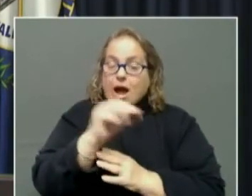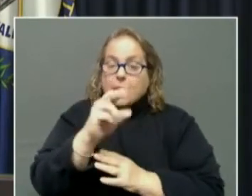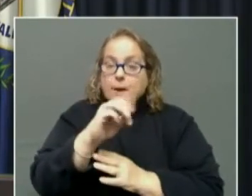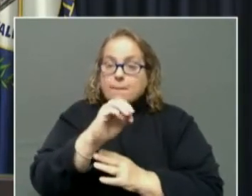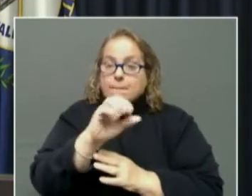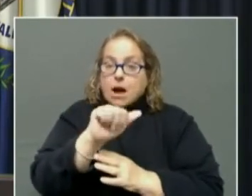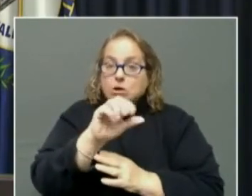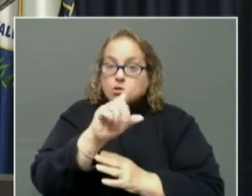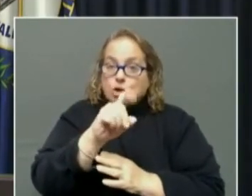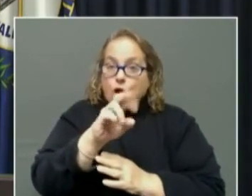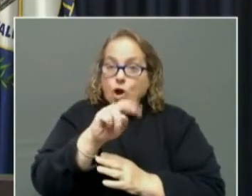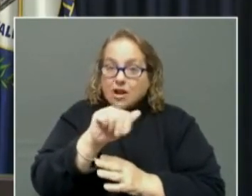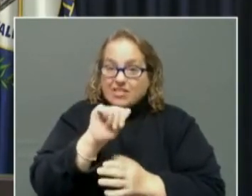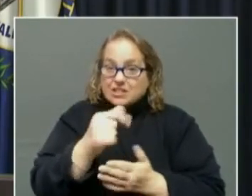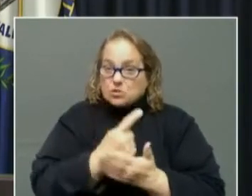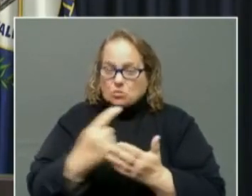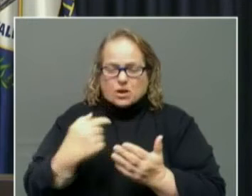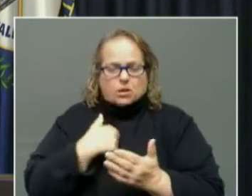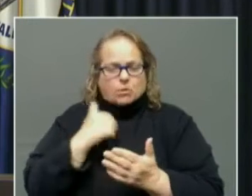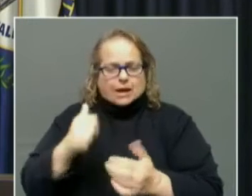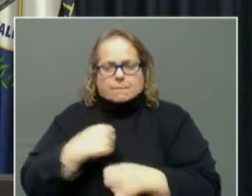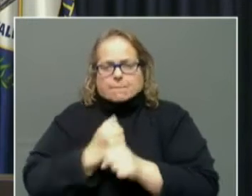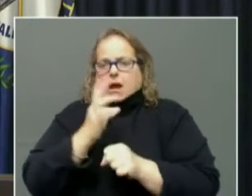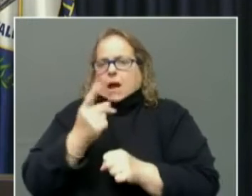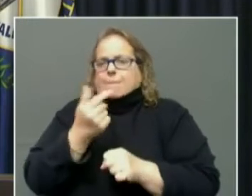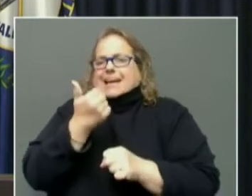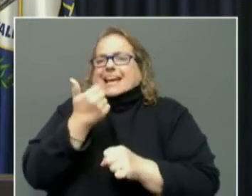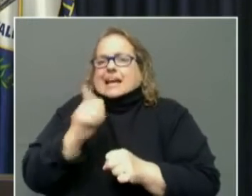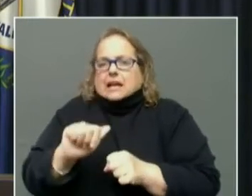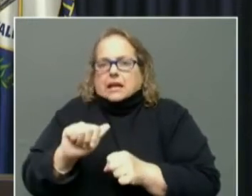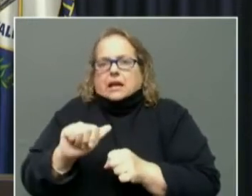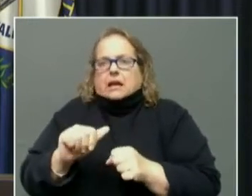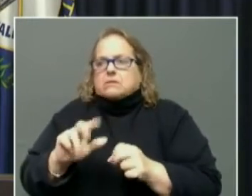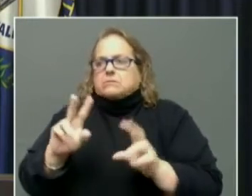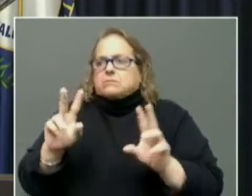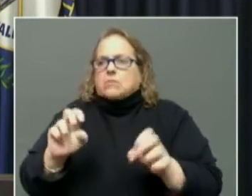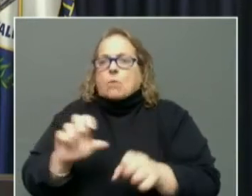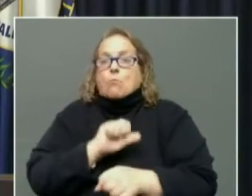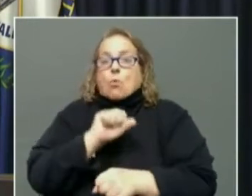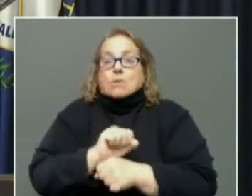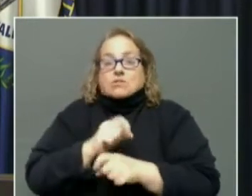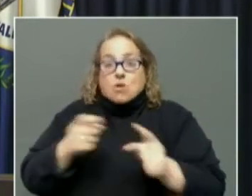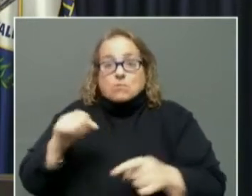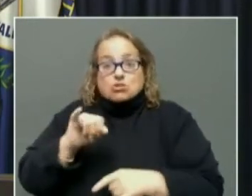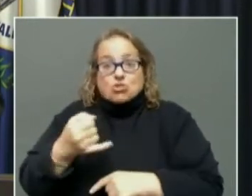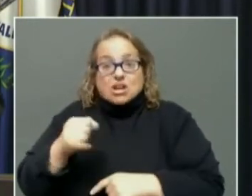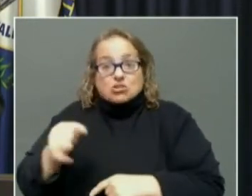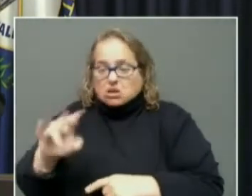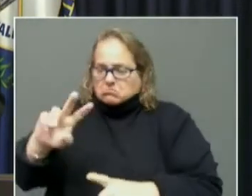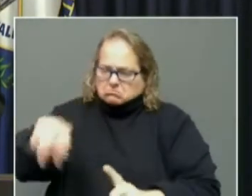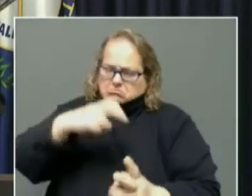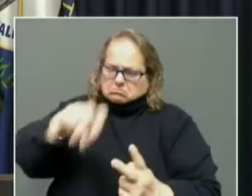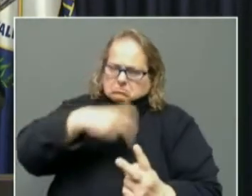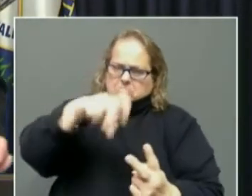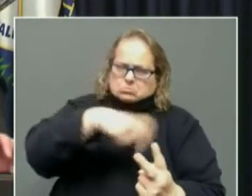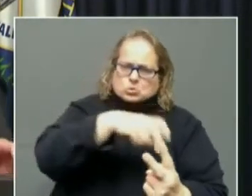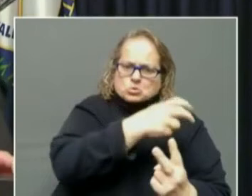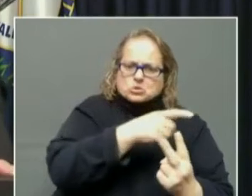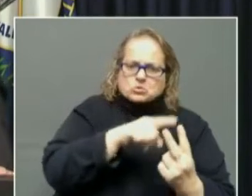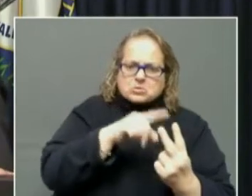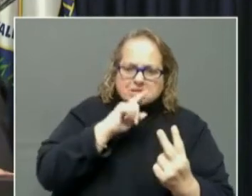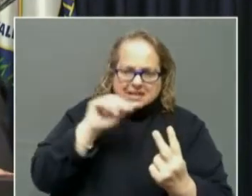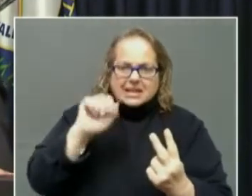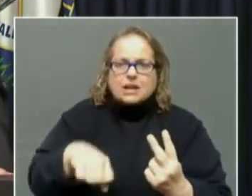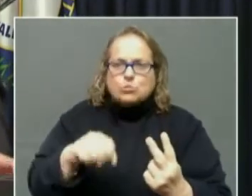make up any loss of appointments from J&J through the use of Pfizer